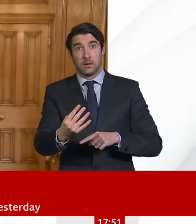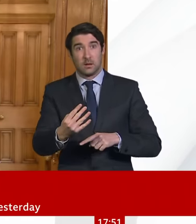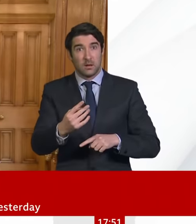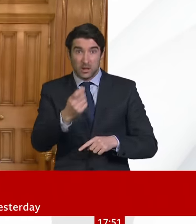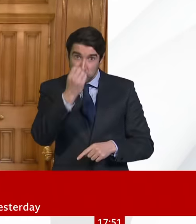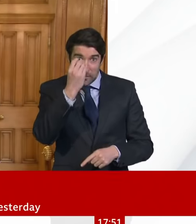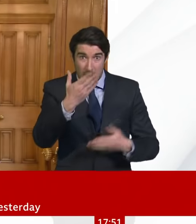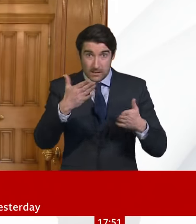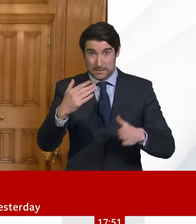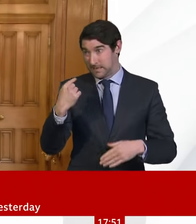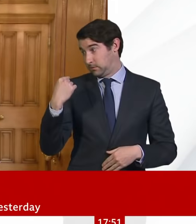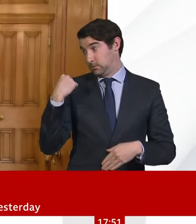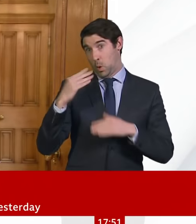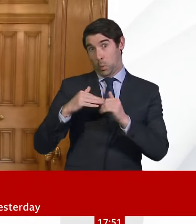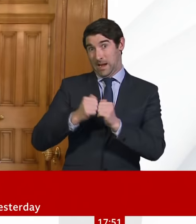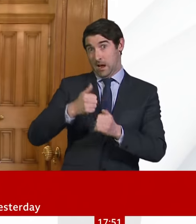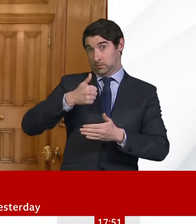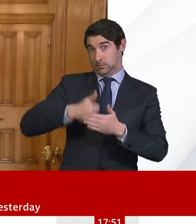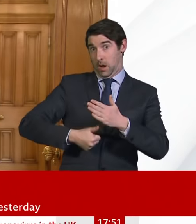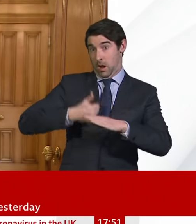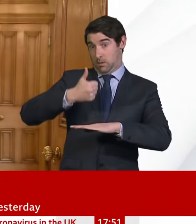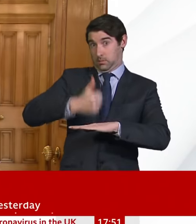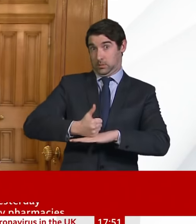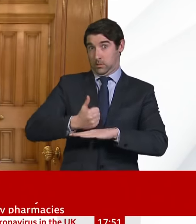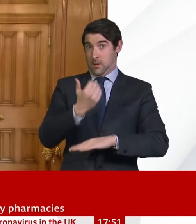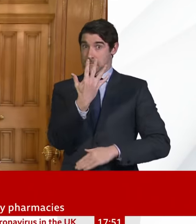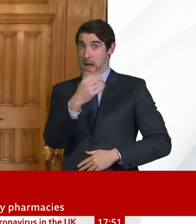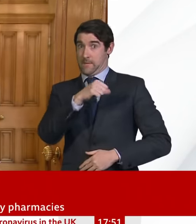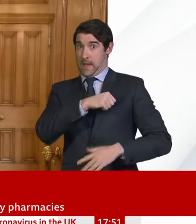started at the weekend, we've clearly made